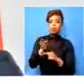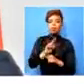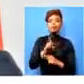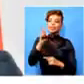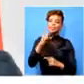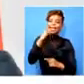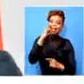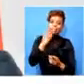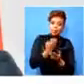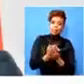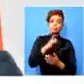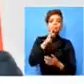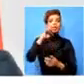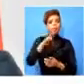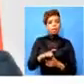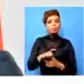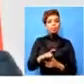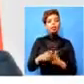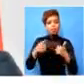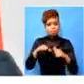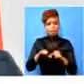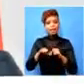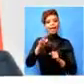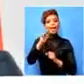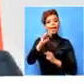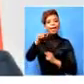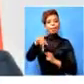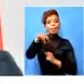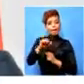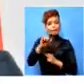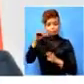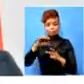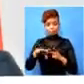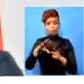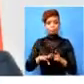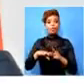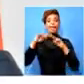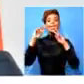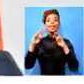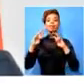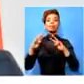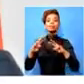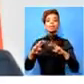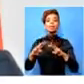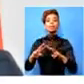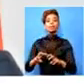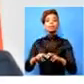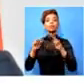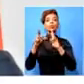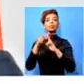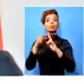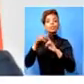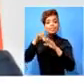are looking forward to the National Prosecuting Authority and the investigative unit in that authority